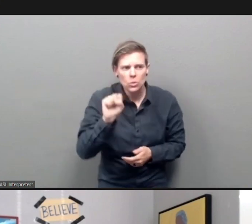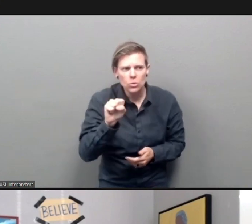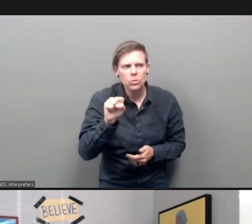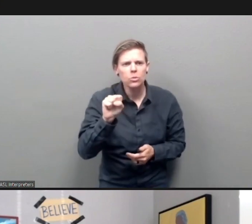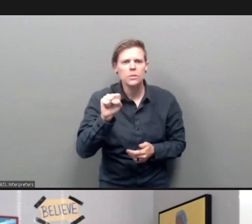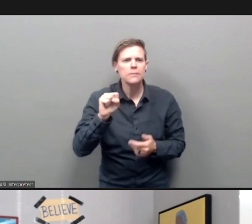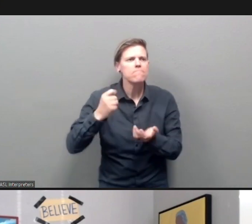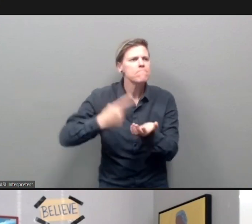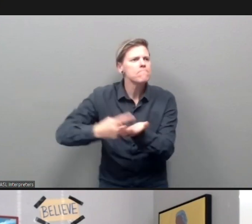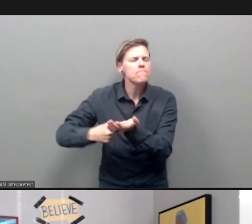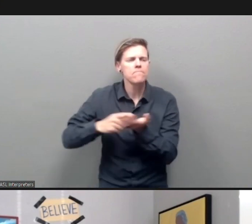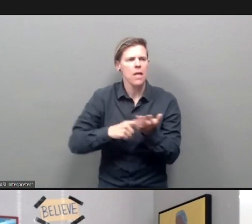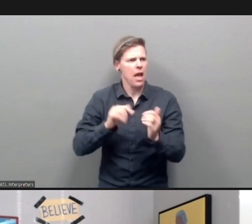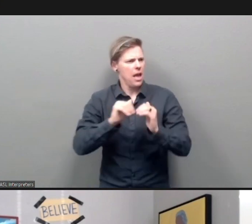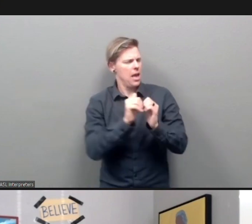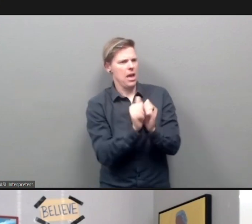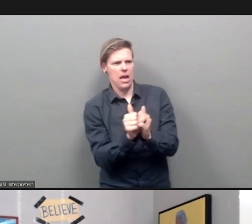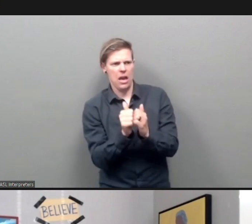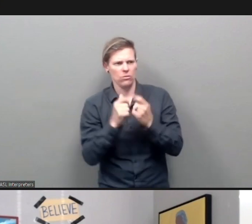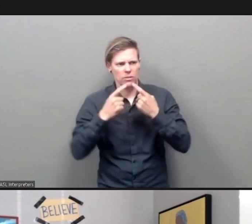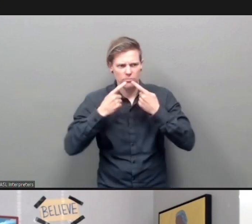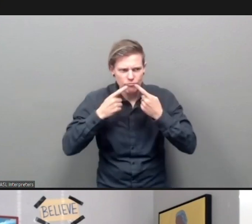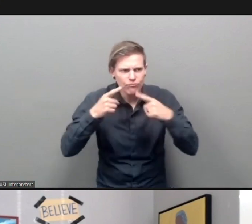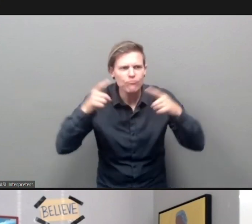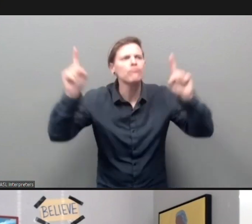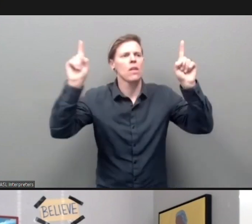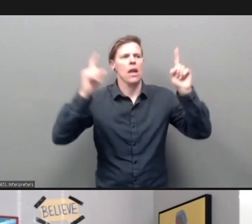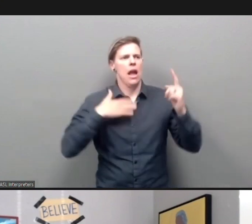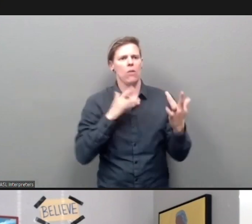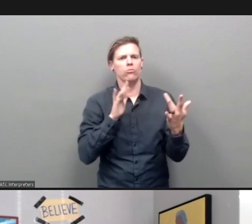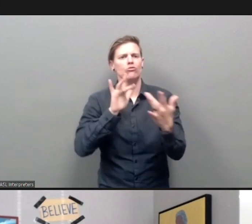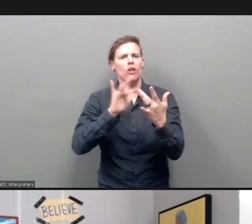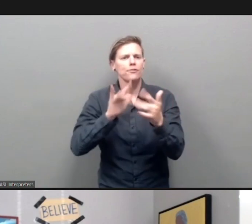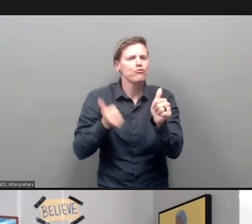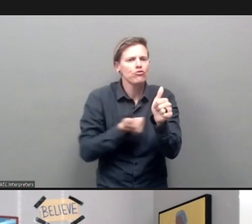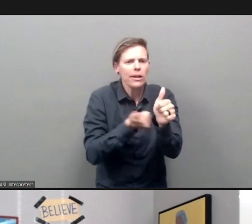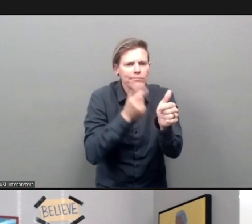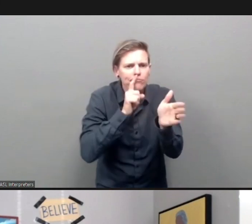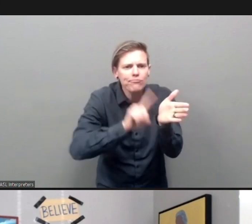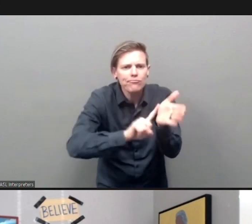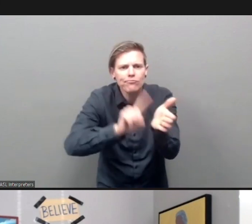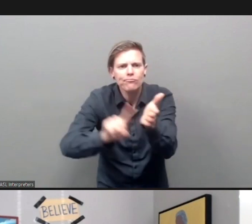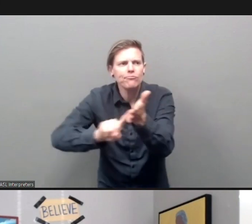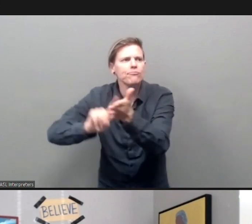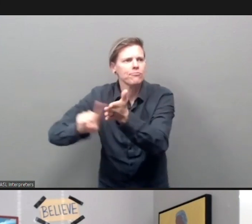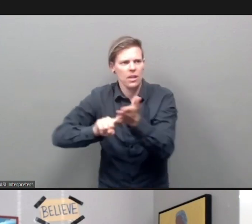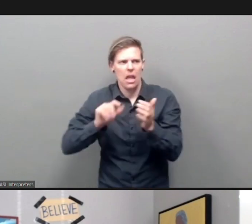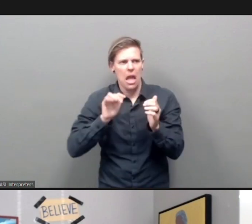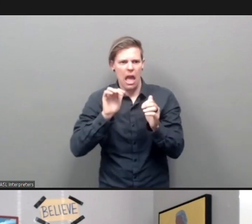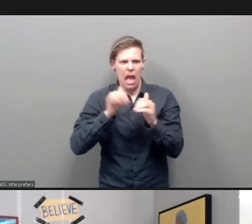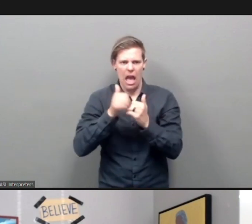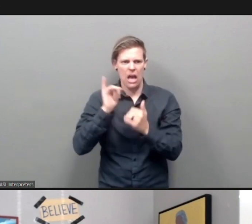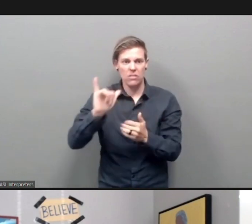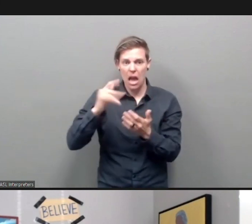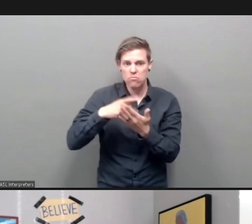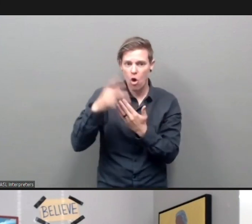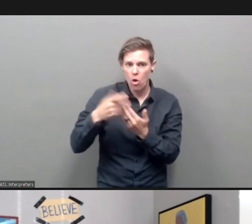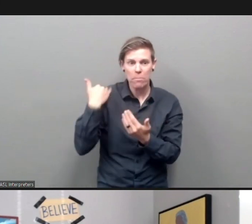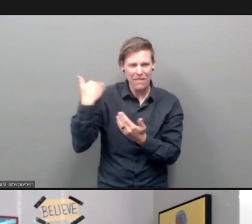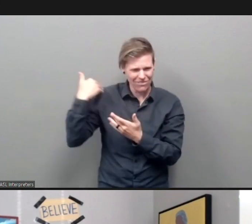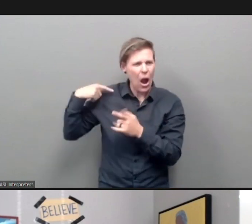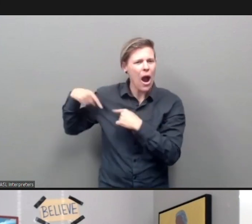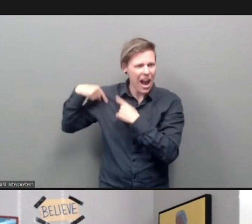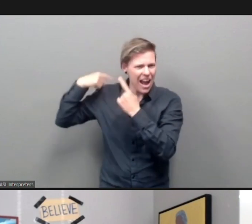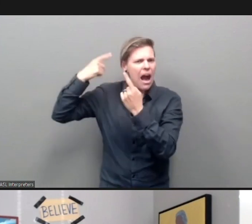contact tracing program. Just wondering what the state of play is for that contact tracing program at this point. Anecdotally, you know, I'll